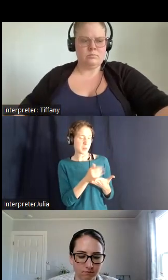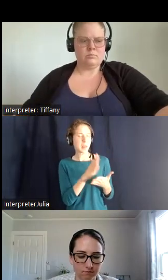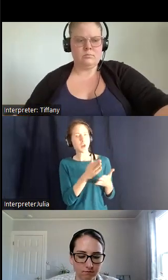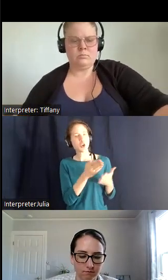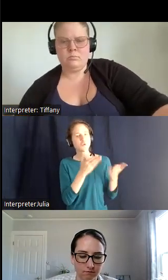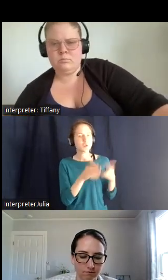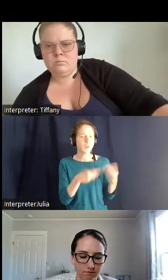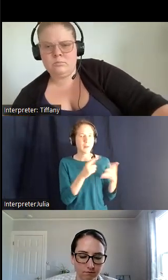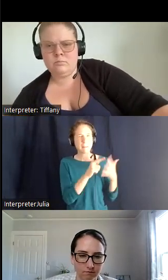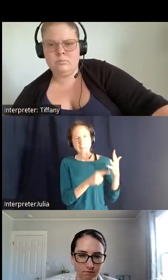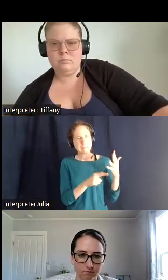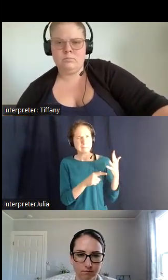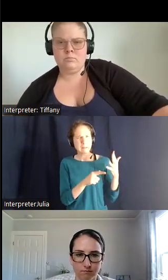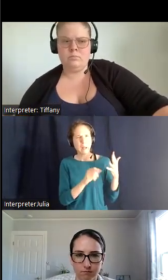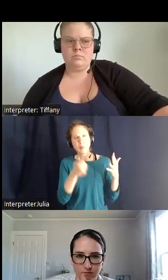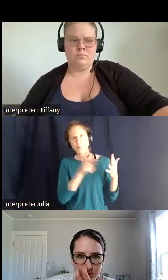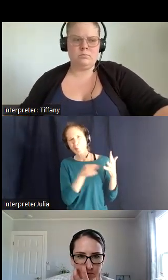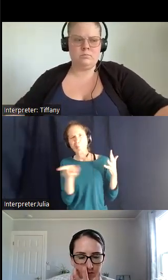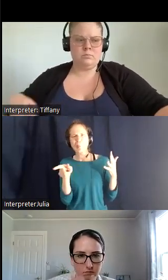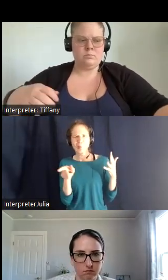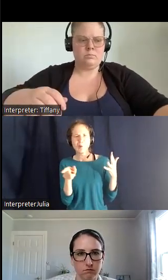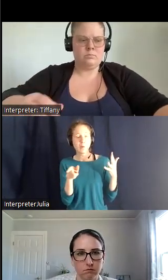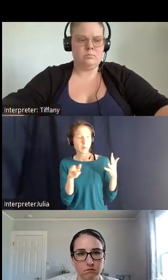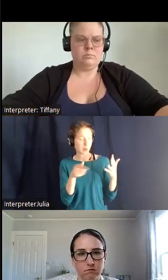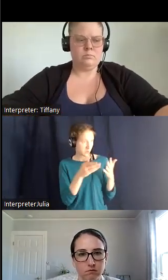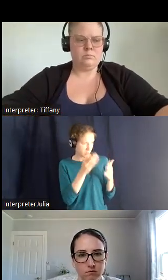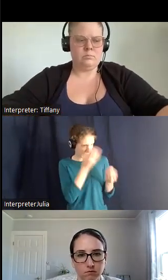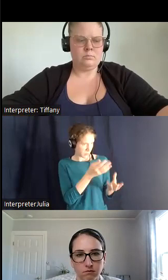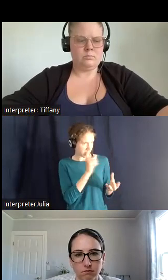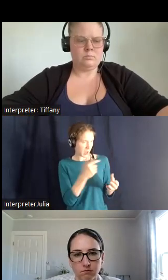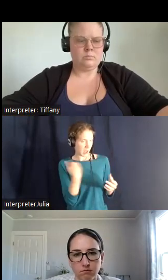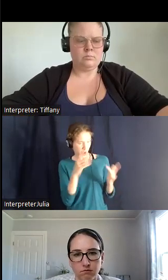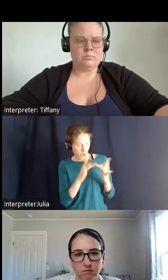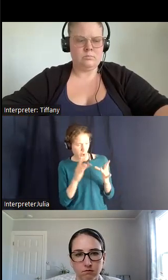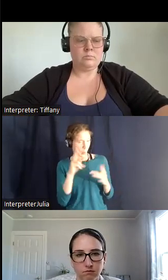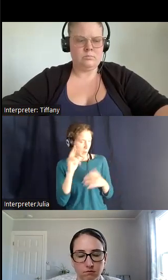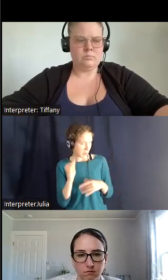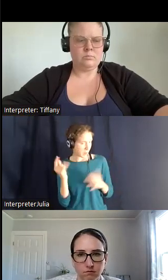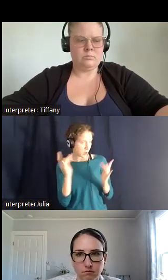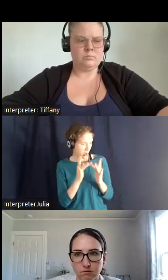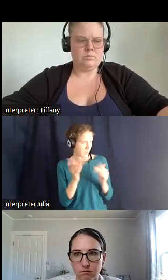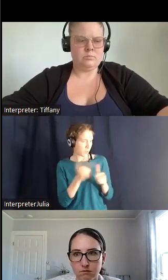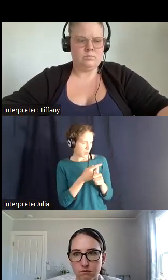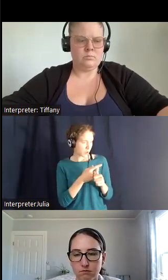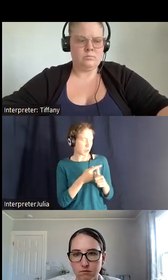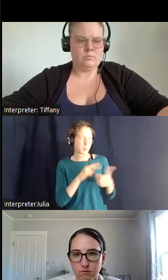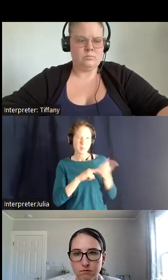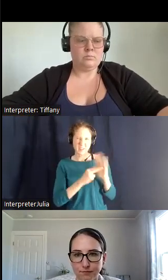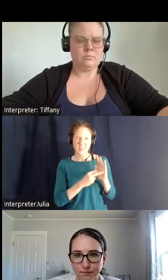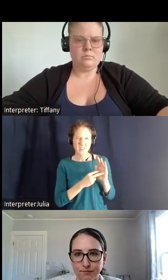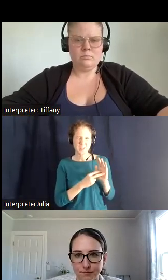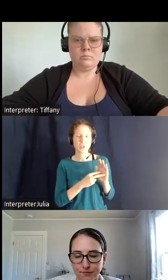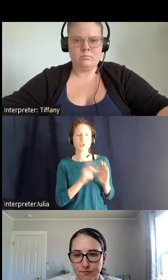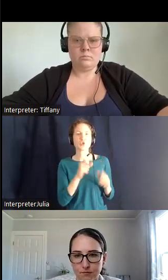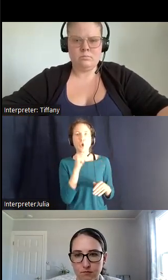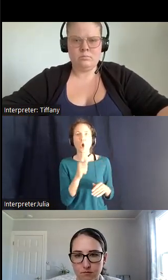you, you have to check with us or the Ray or somebody first, then that shouldn't place a burden on the provider. And